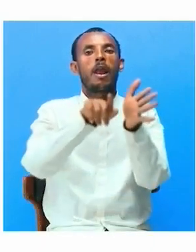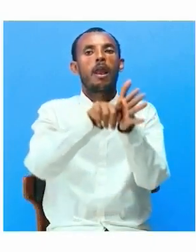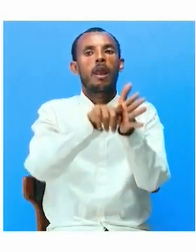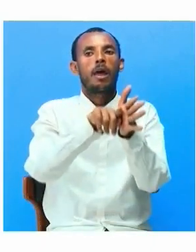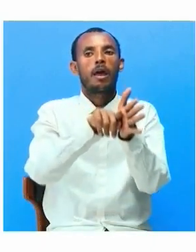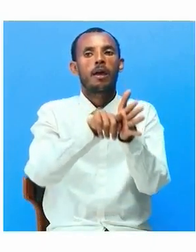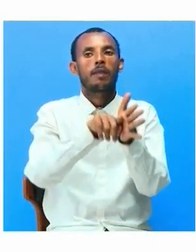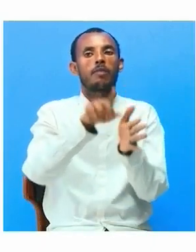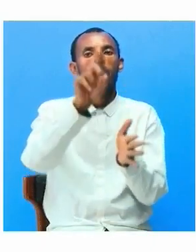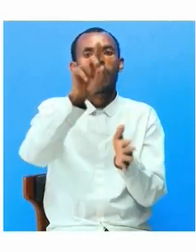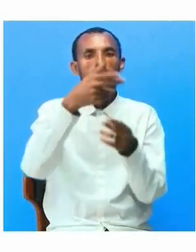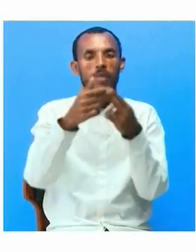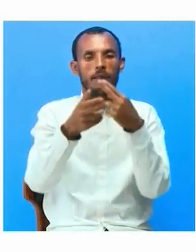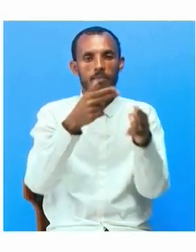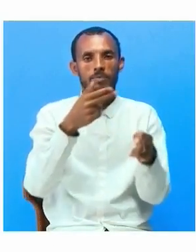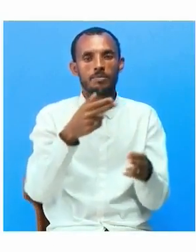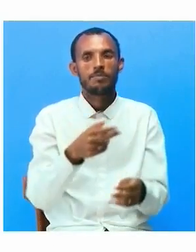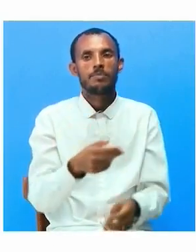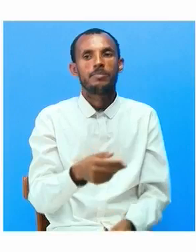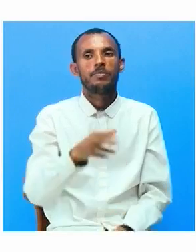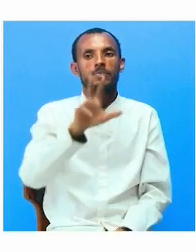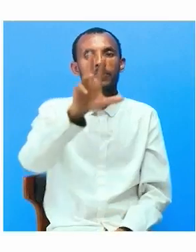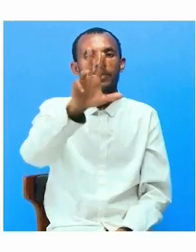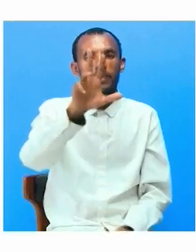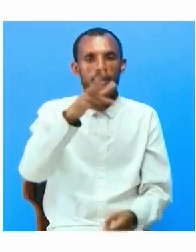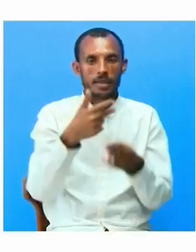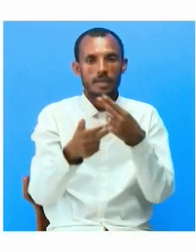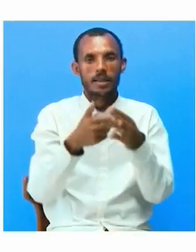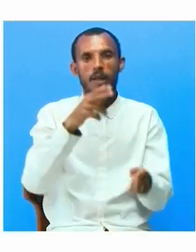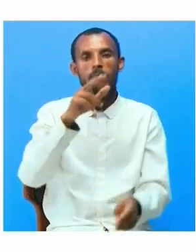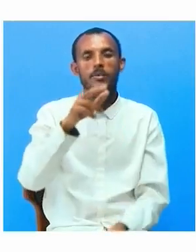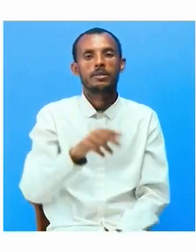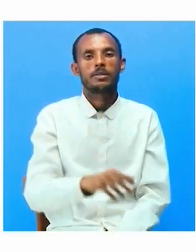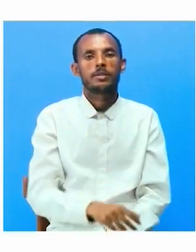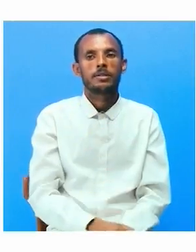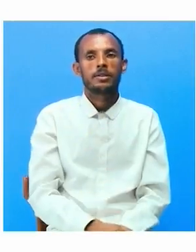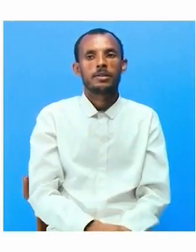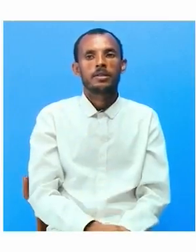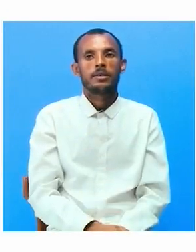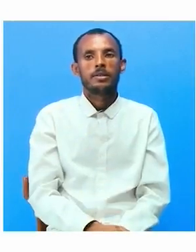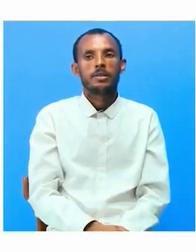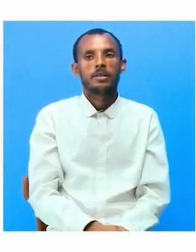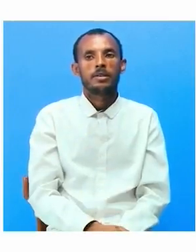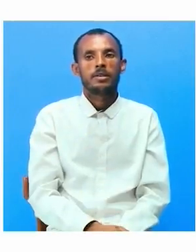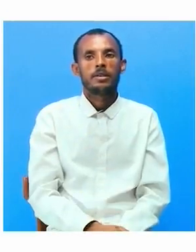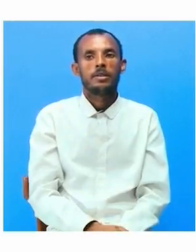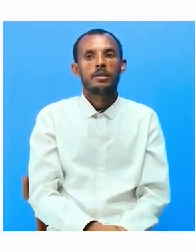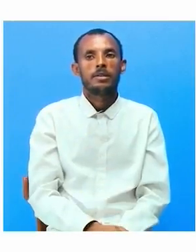Negative 1 times 3 times